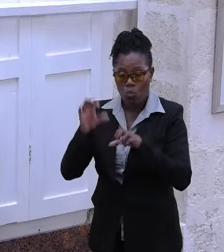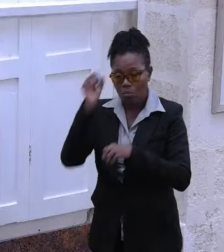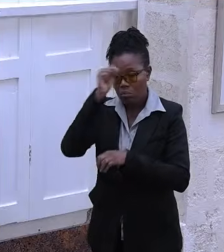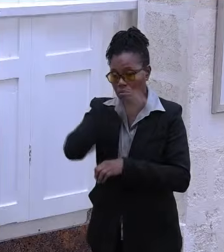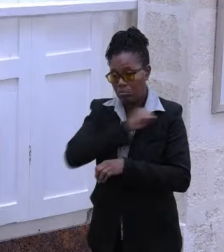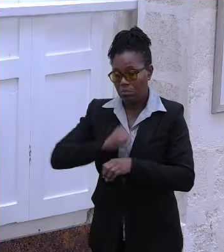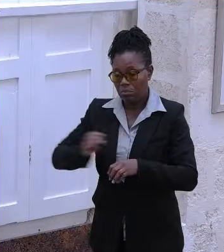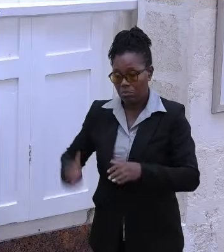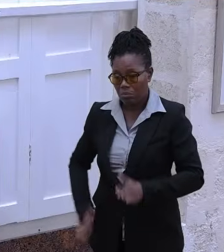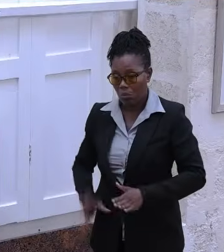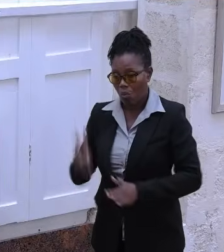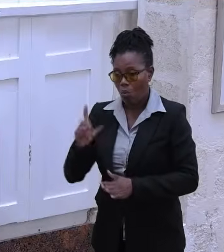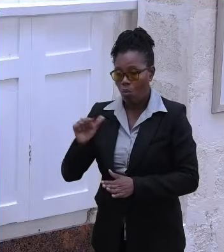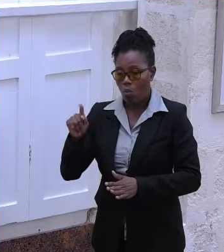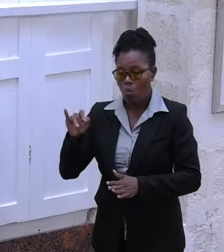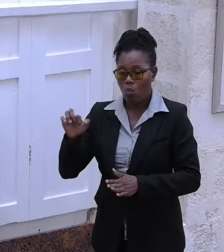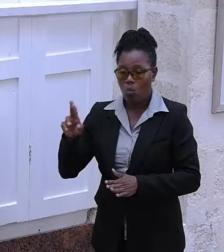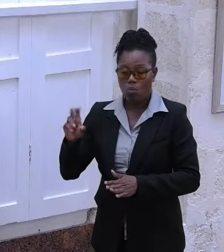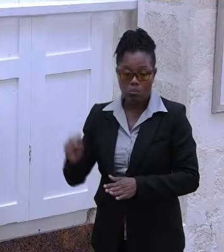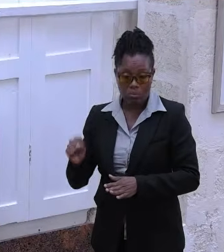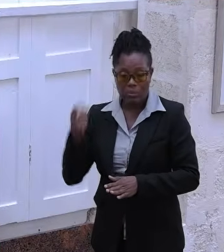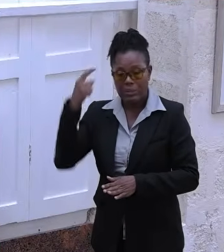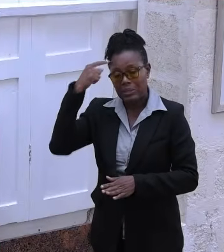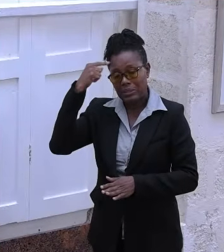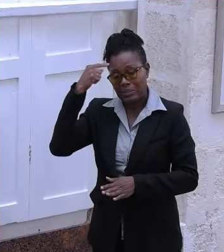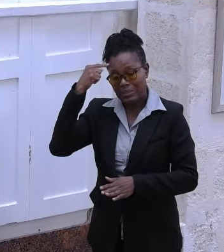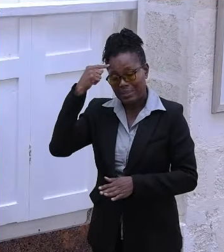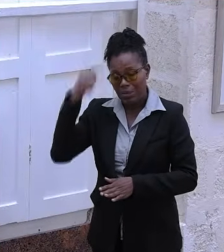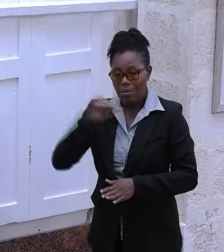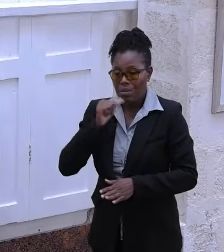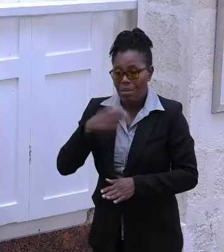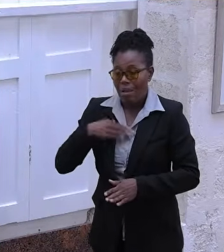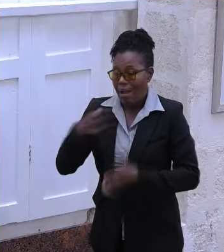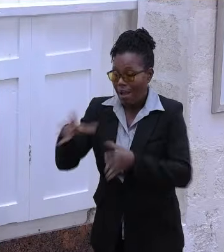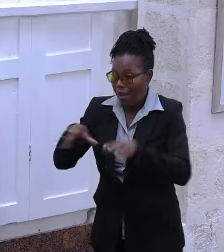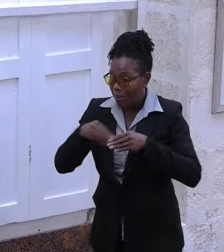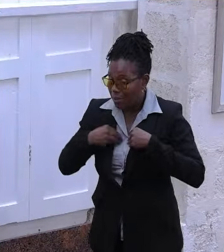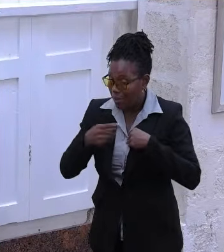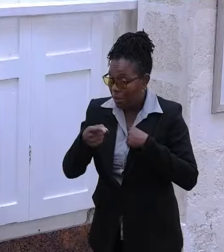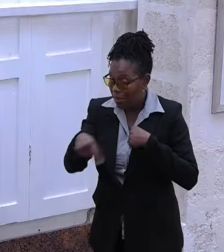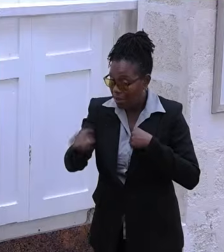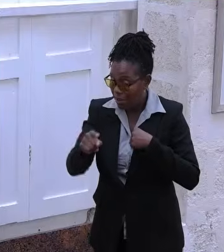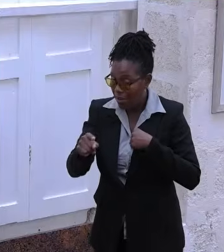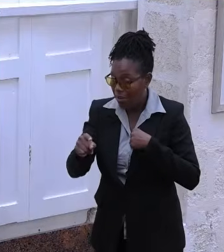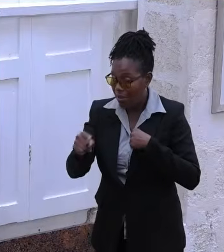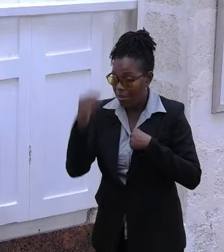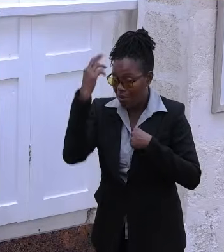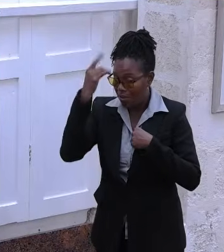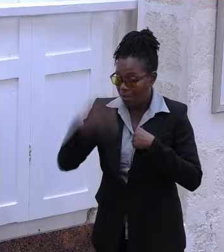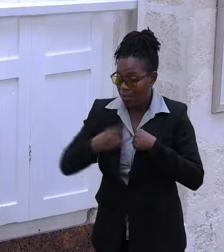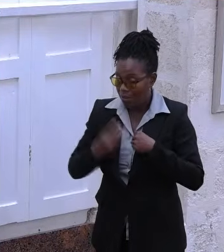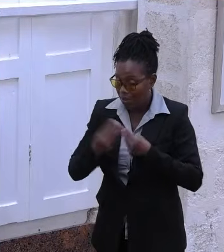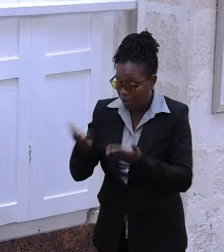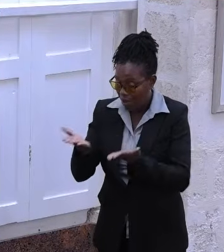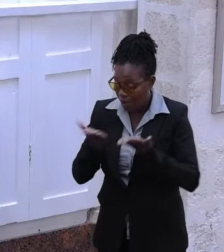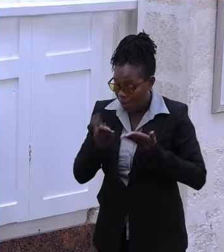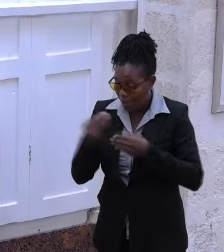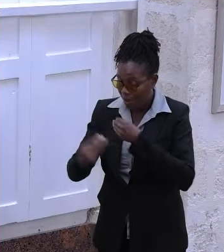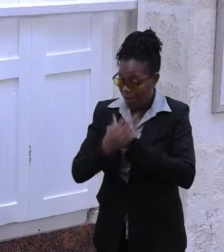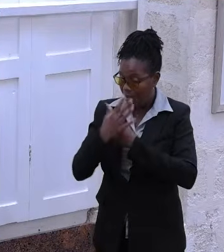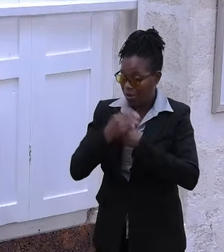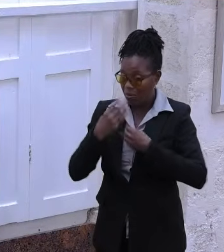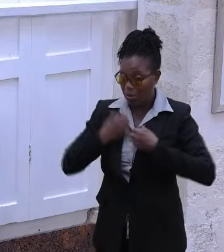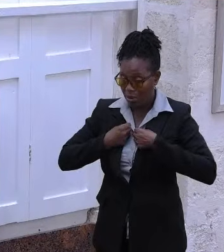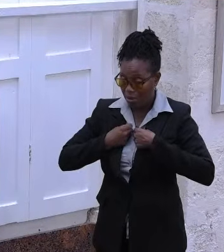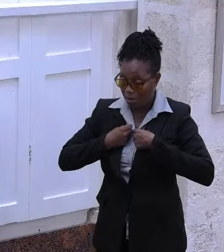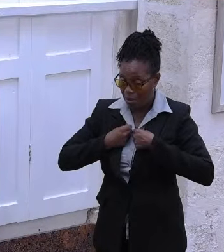to get the impression that we are not accepting that advice or that we're rejecting it out of hand. We're just trying to explain so